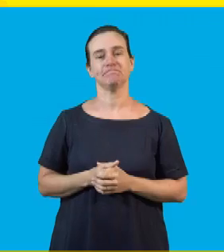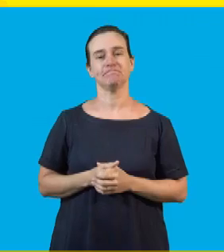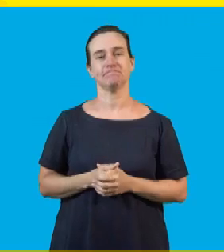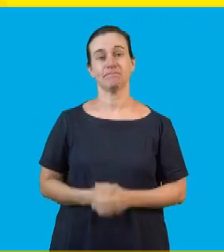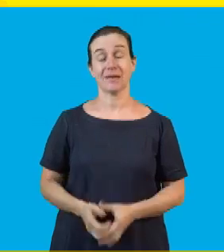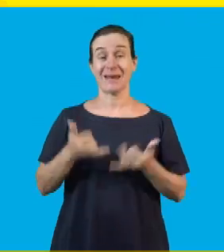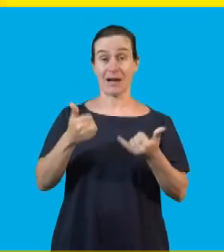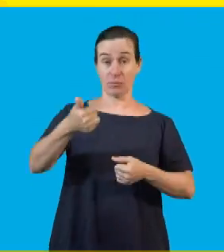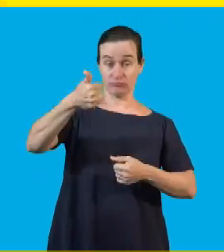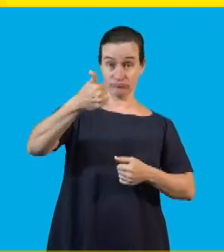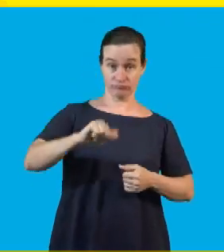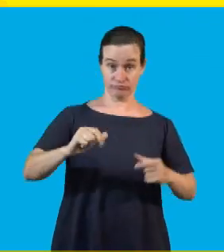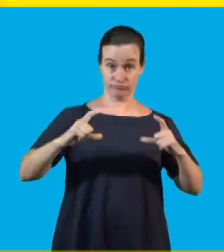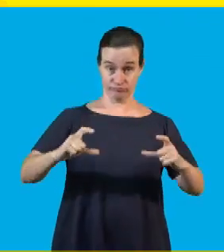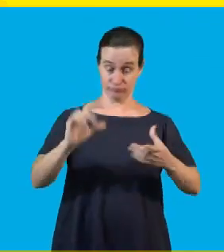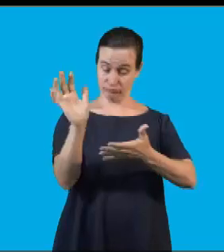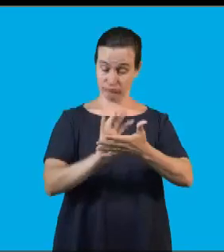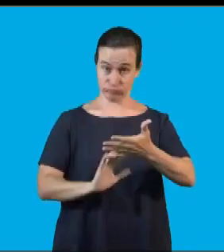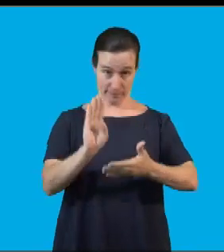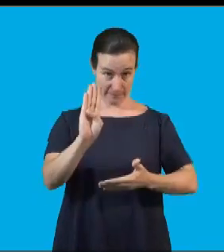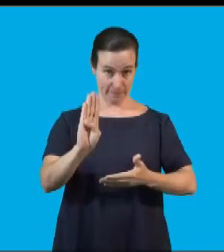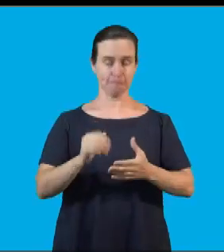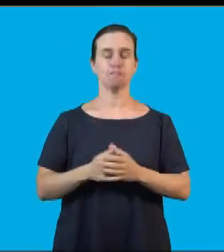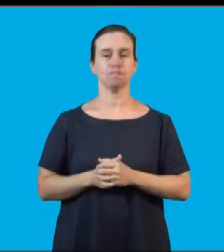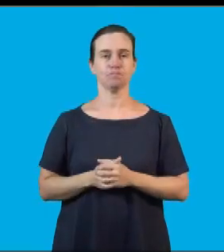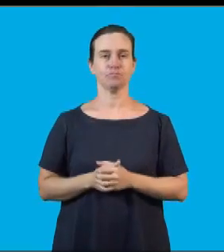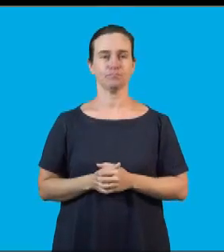Now we're going to text B.